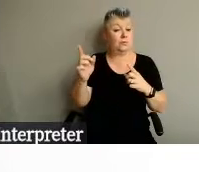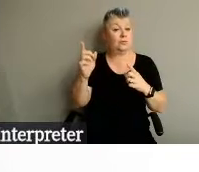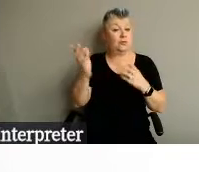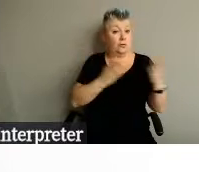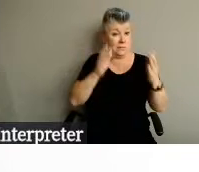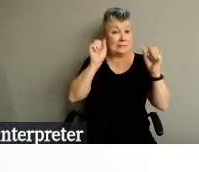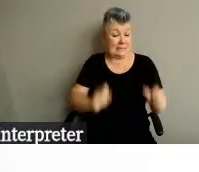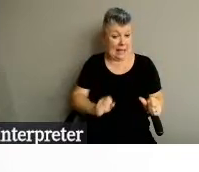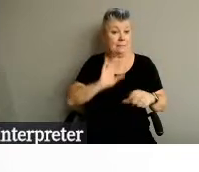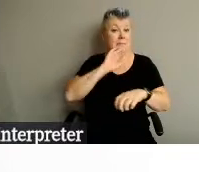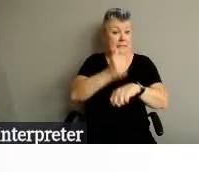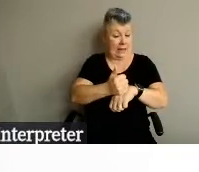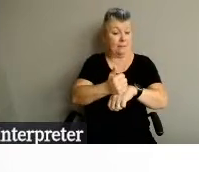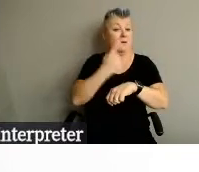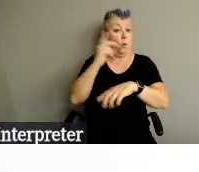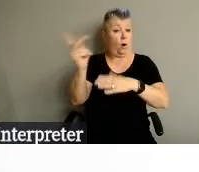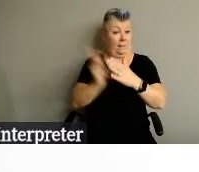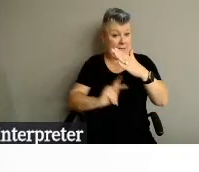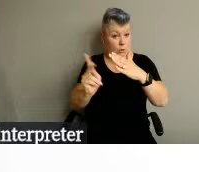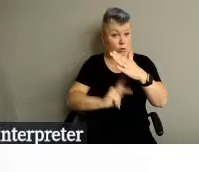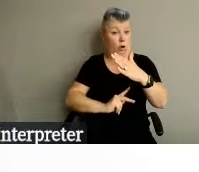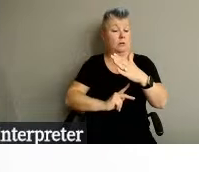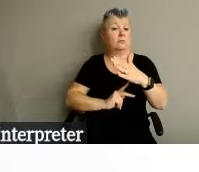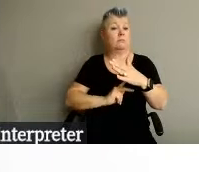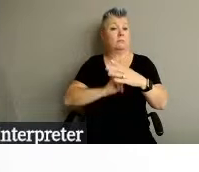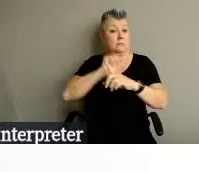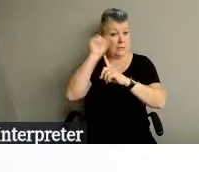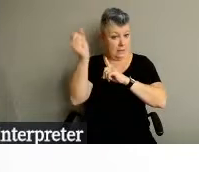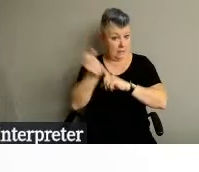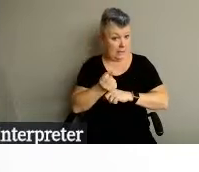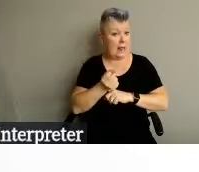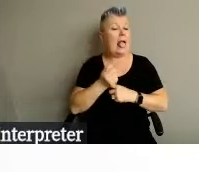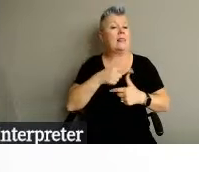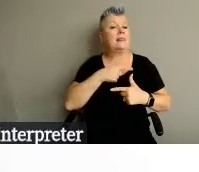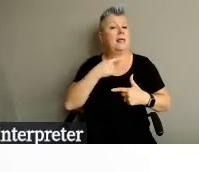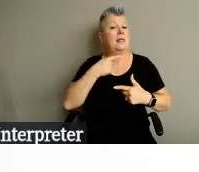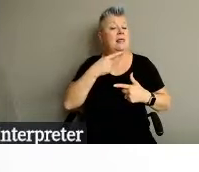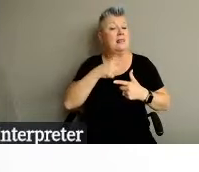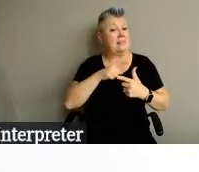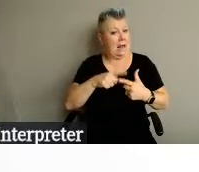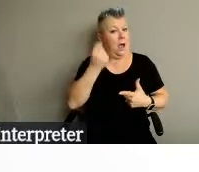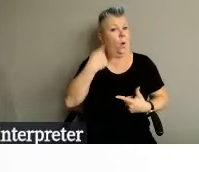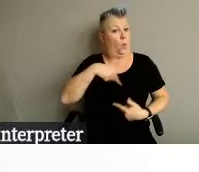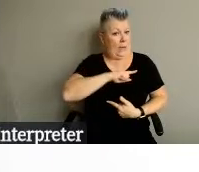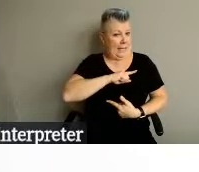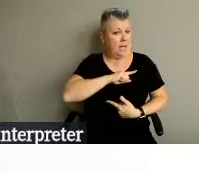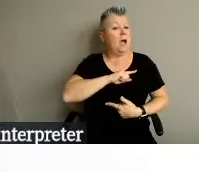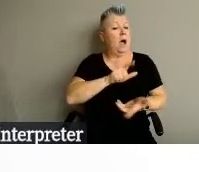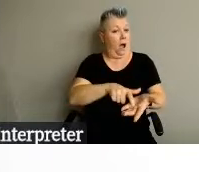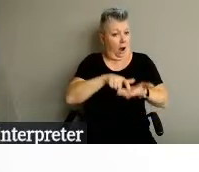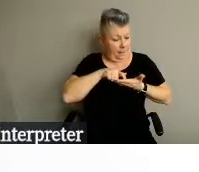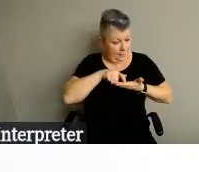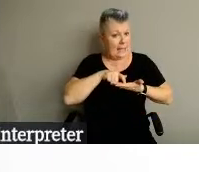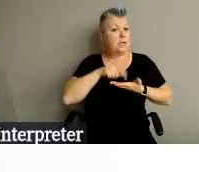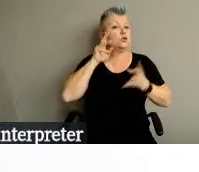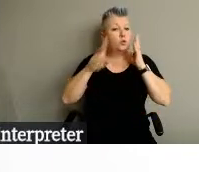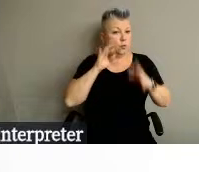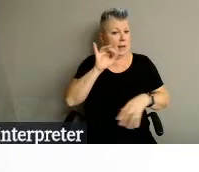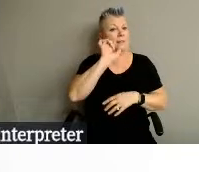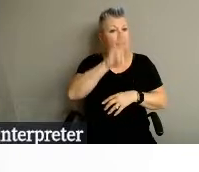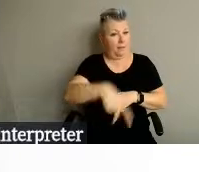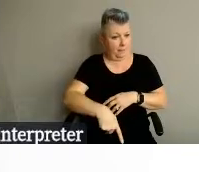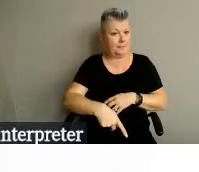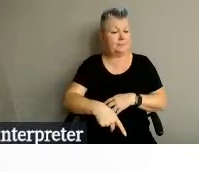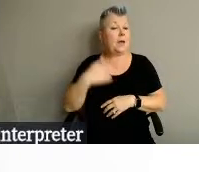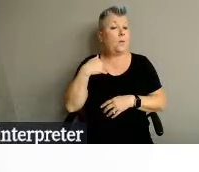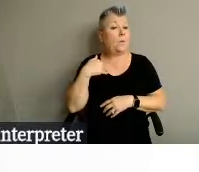that kindergarten setting, then we are obligated to go ahead and develop that. If you choose not to access that, we do have options that